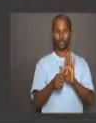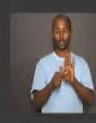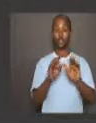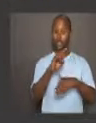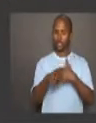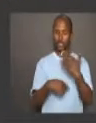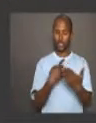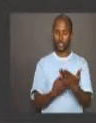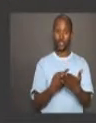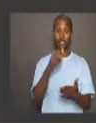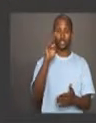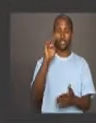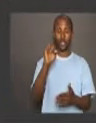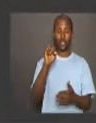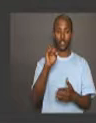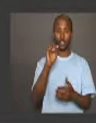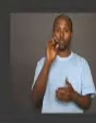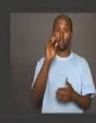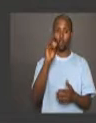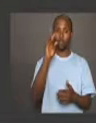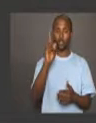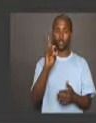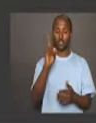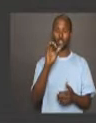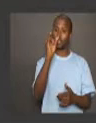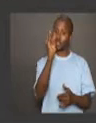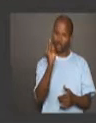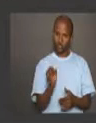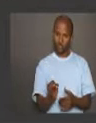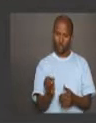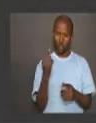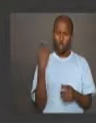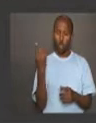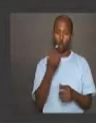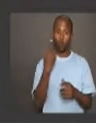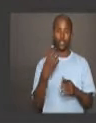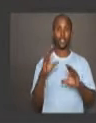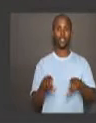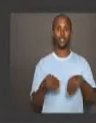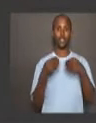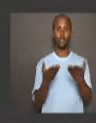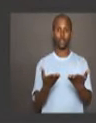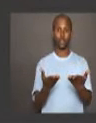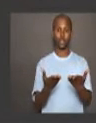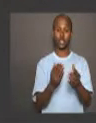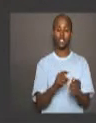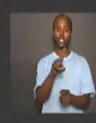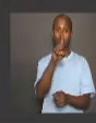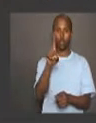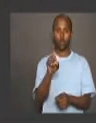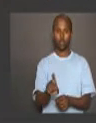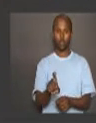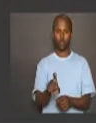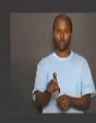Since the nth odd integer is always given by the equation